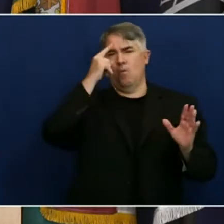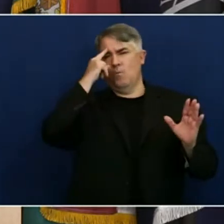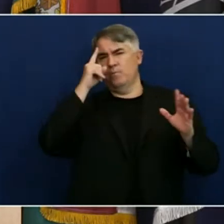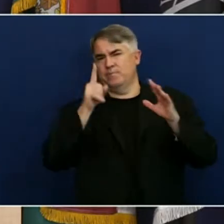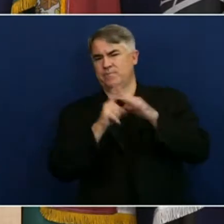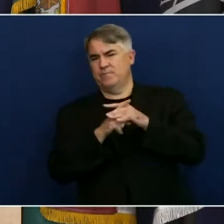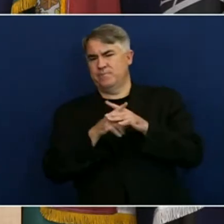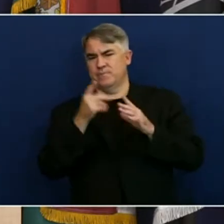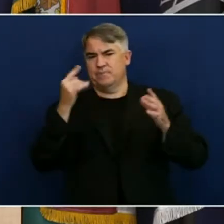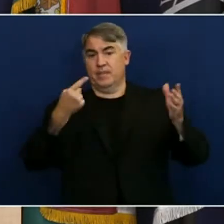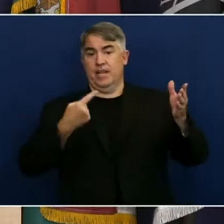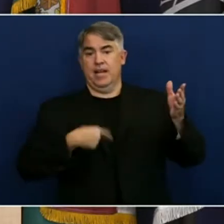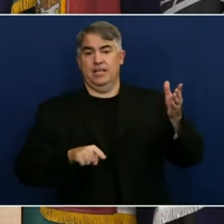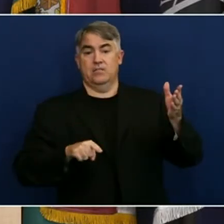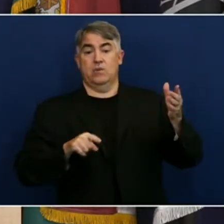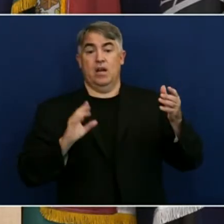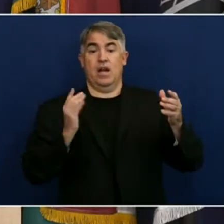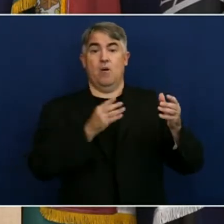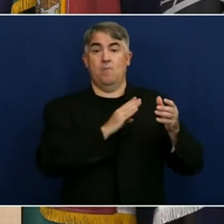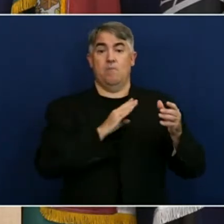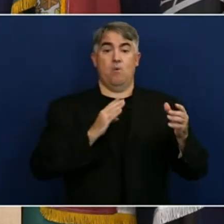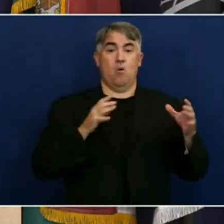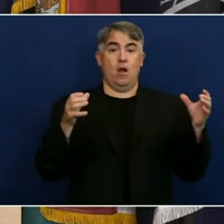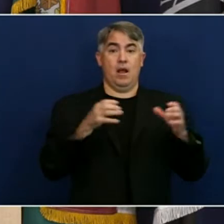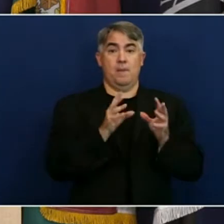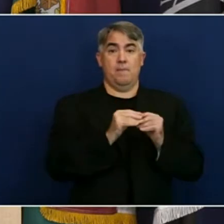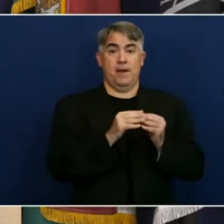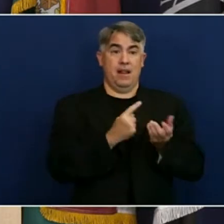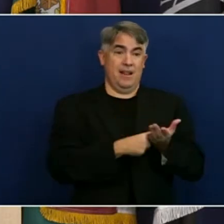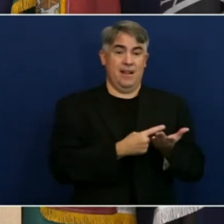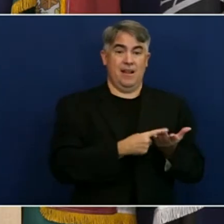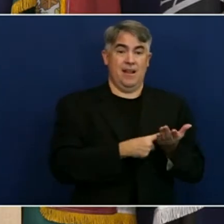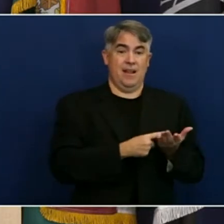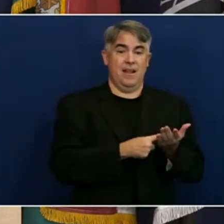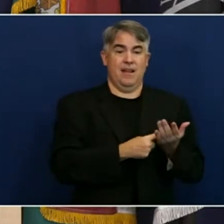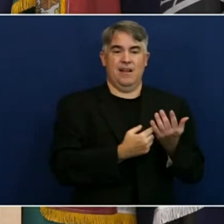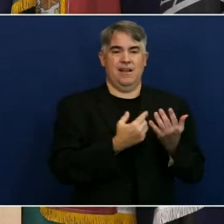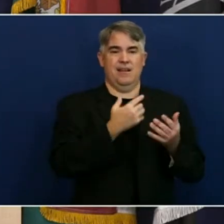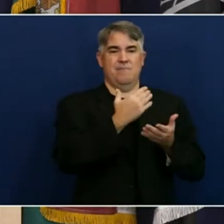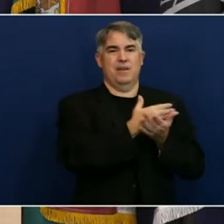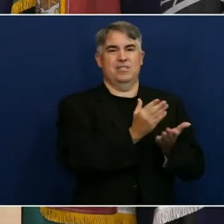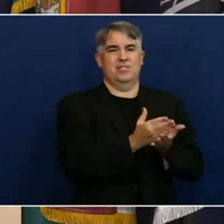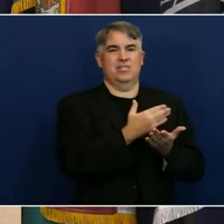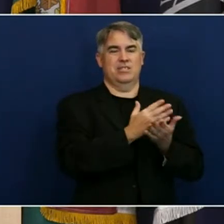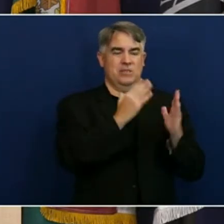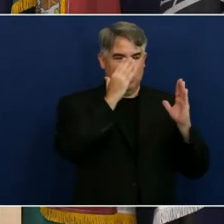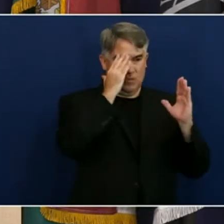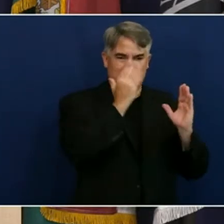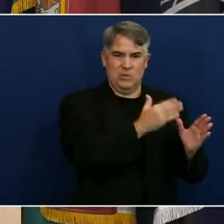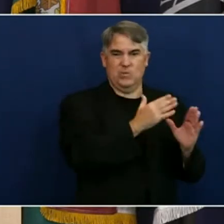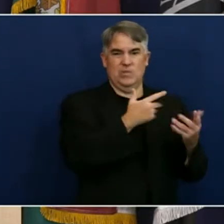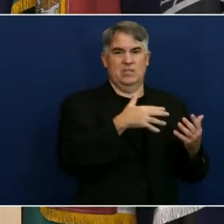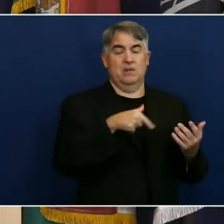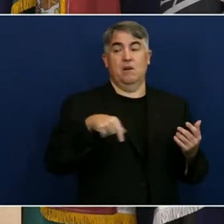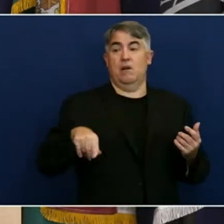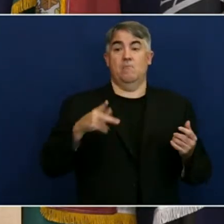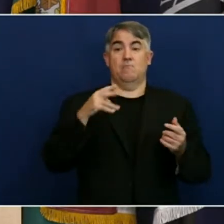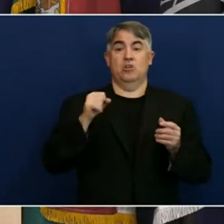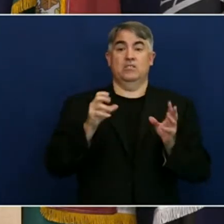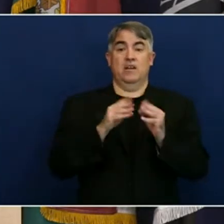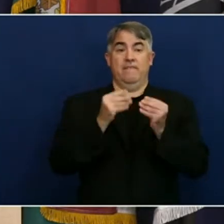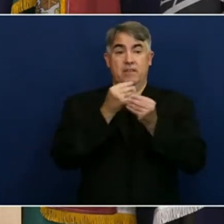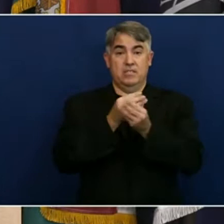board will be in budget deliberations every day next week. And so we do not have a planned media briefing. If